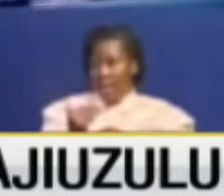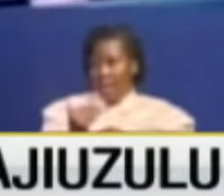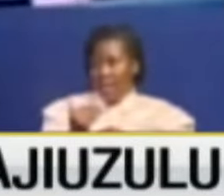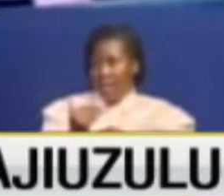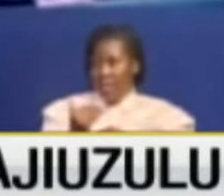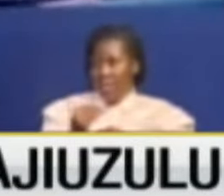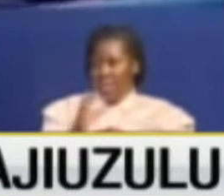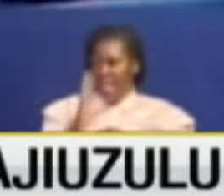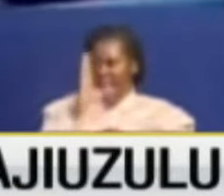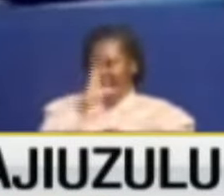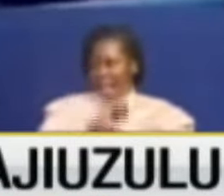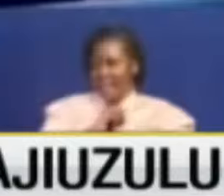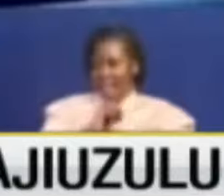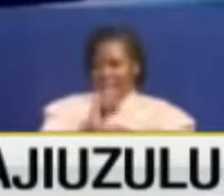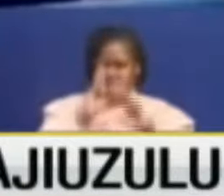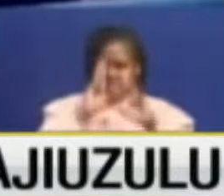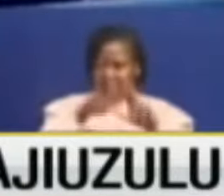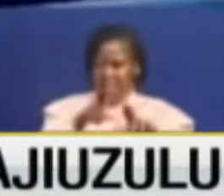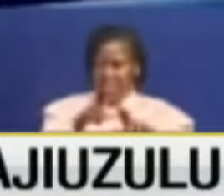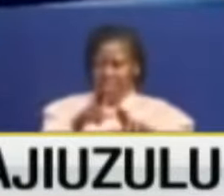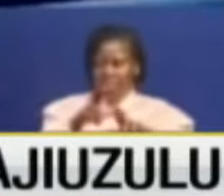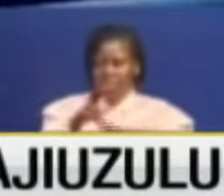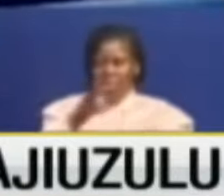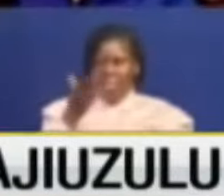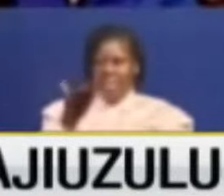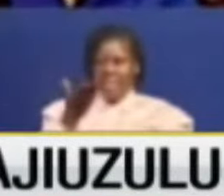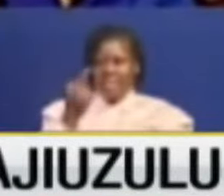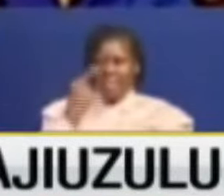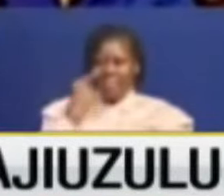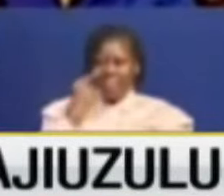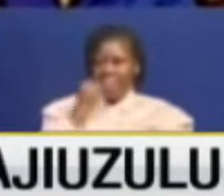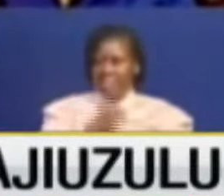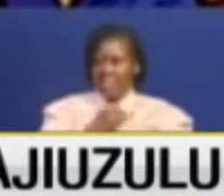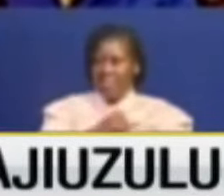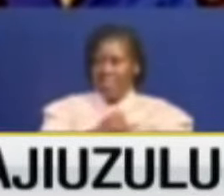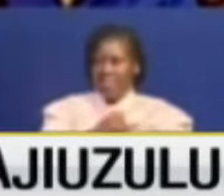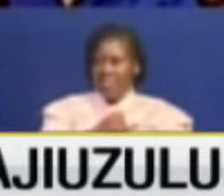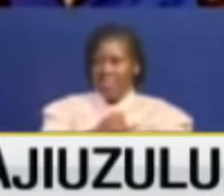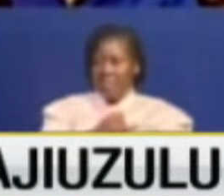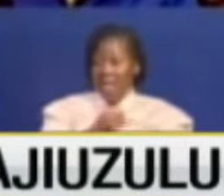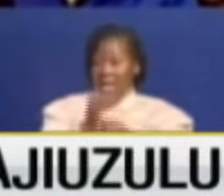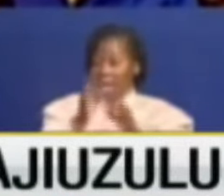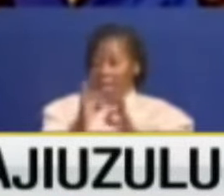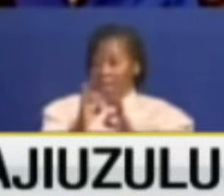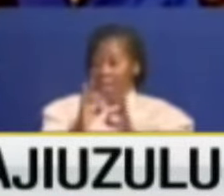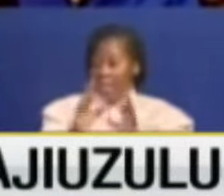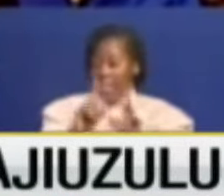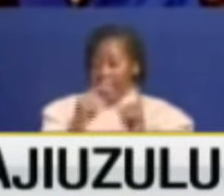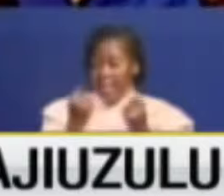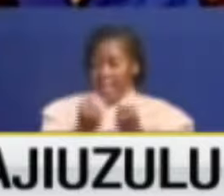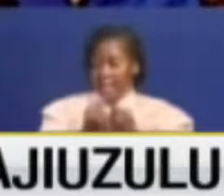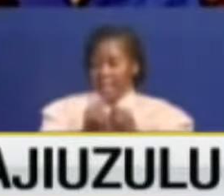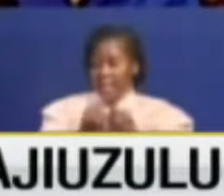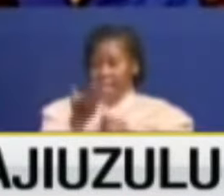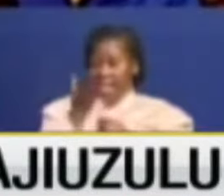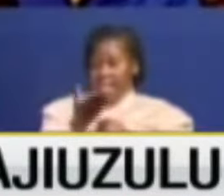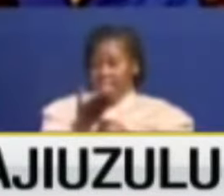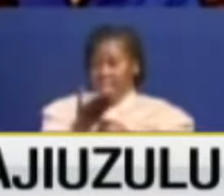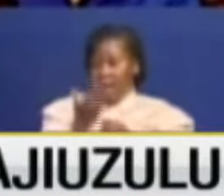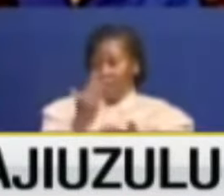respect for this oversight institution. If the team upstairs